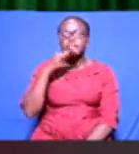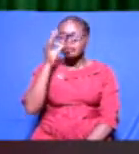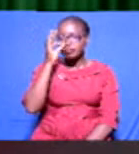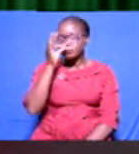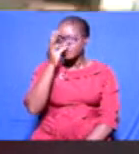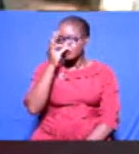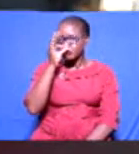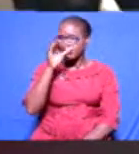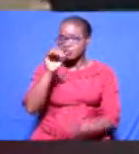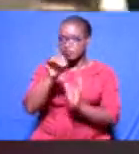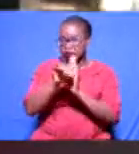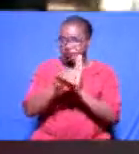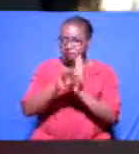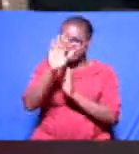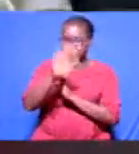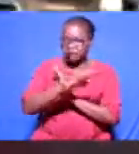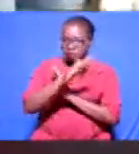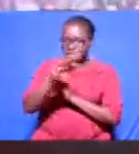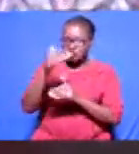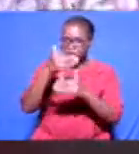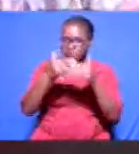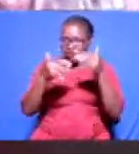Building.